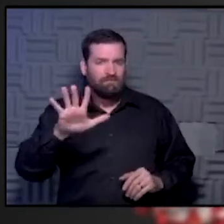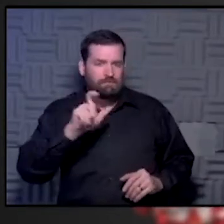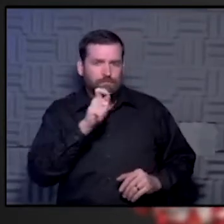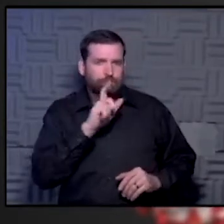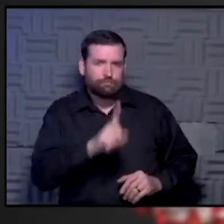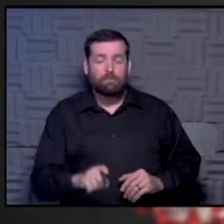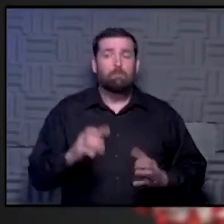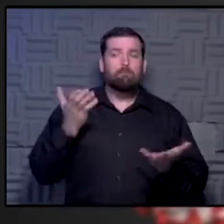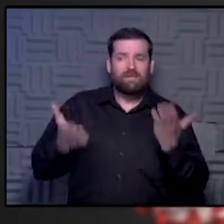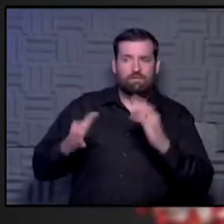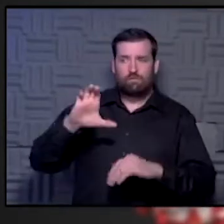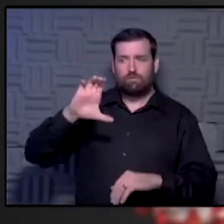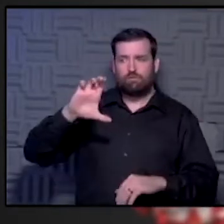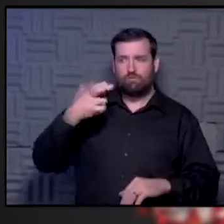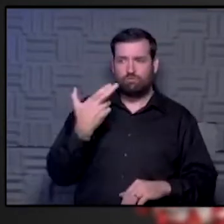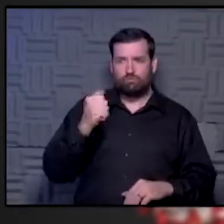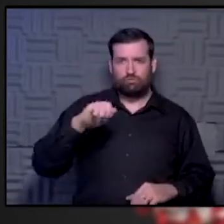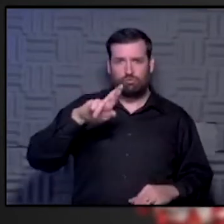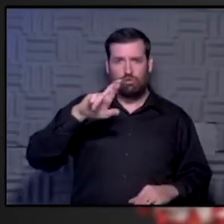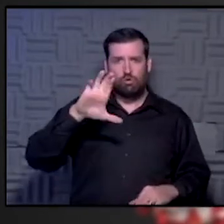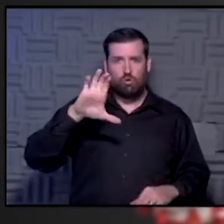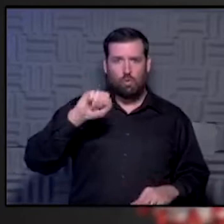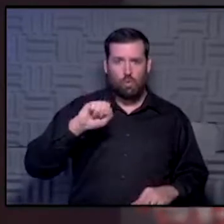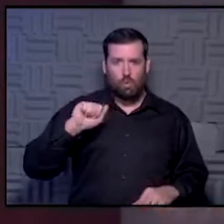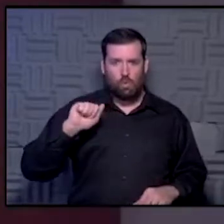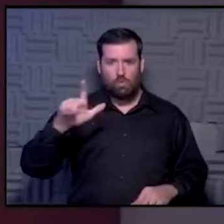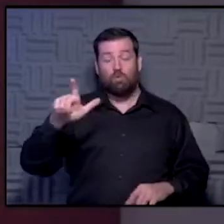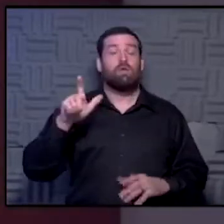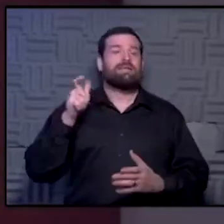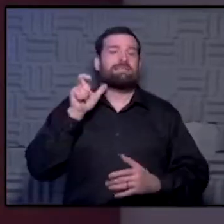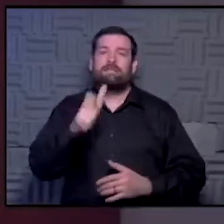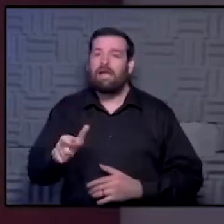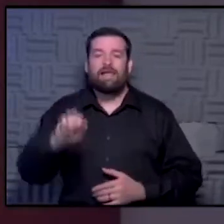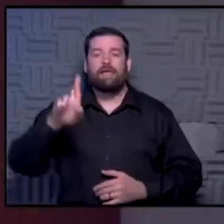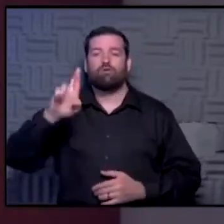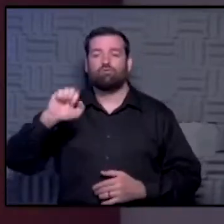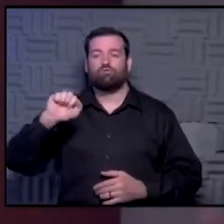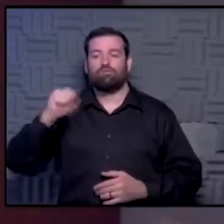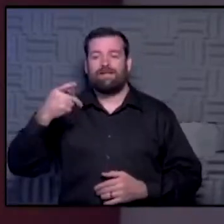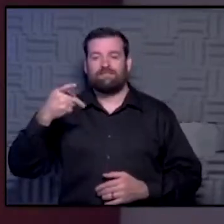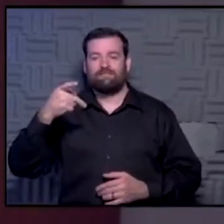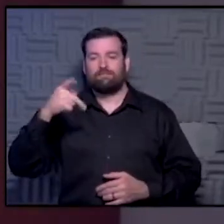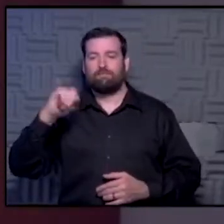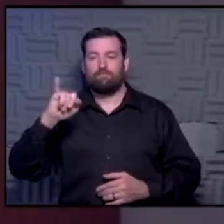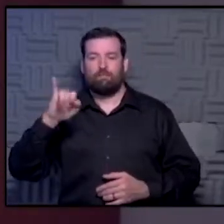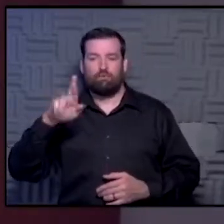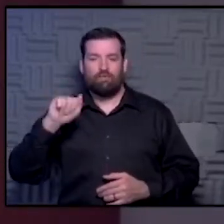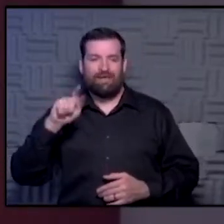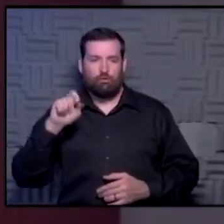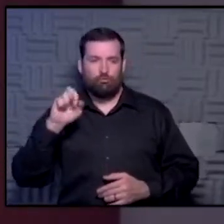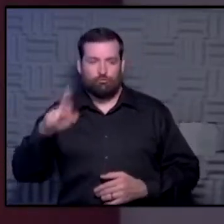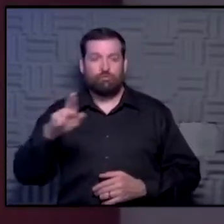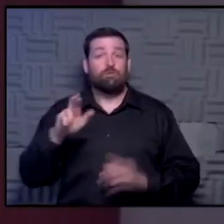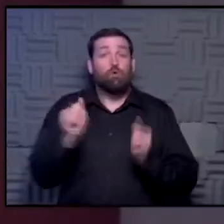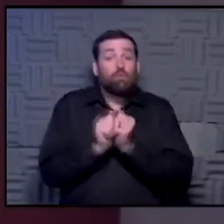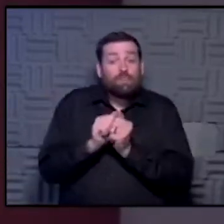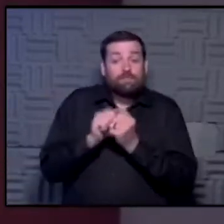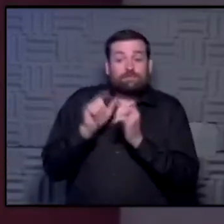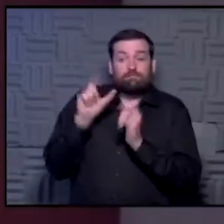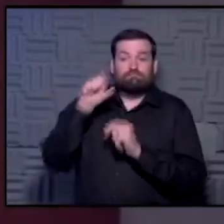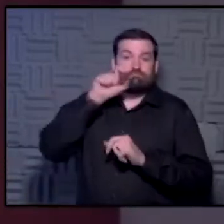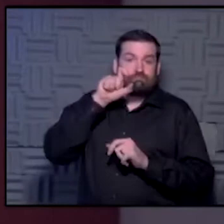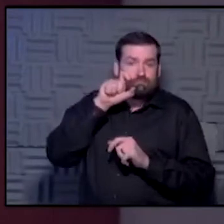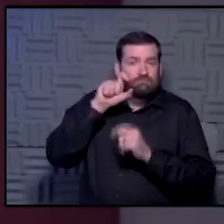filter. It's not a respirator, which I think sometimes folks get the ones with the little filters confused with what a respirator is. And in the